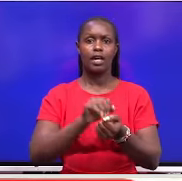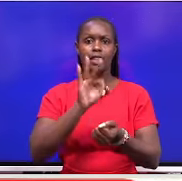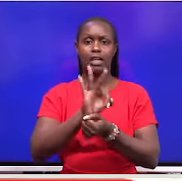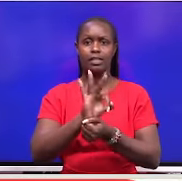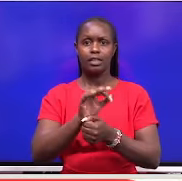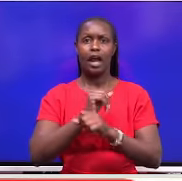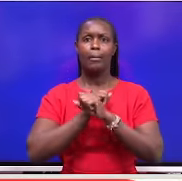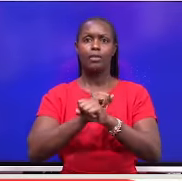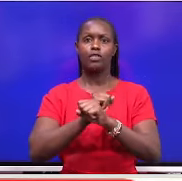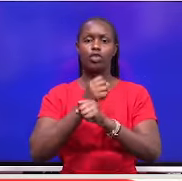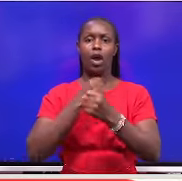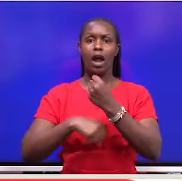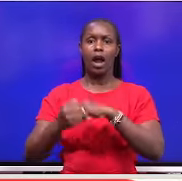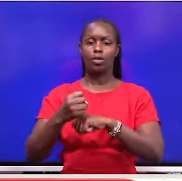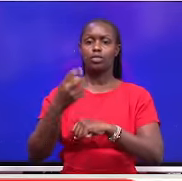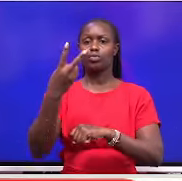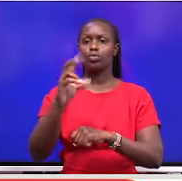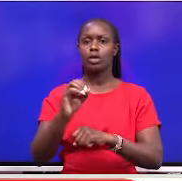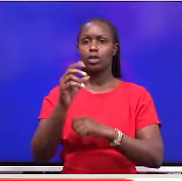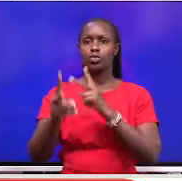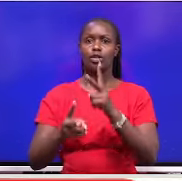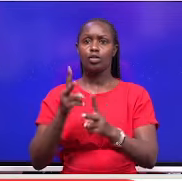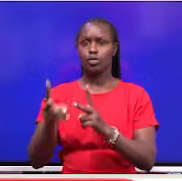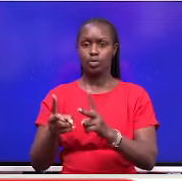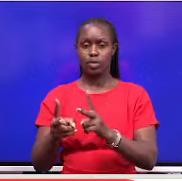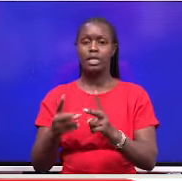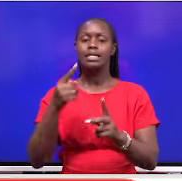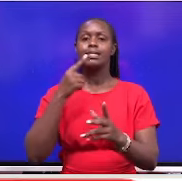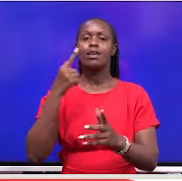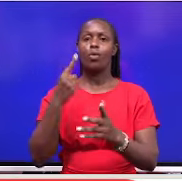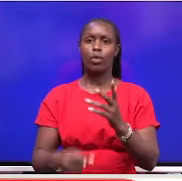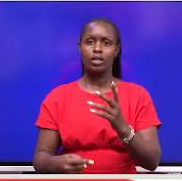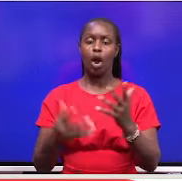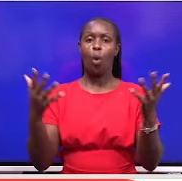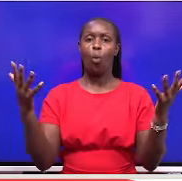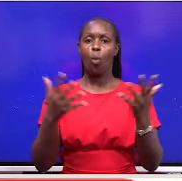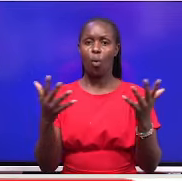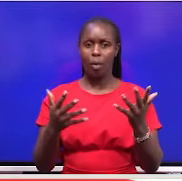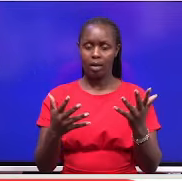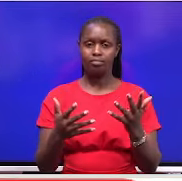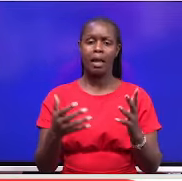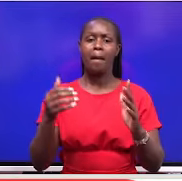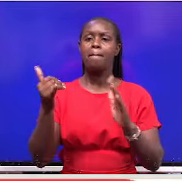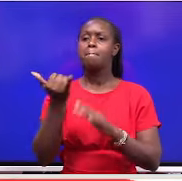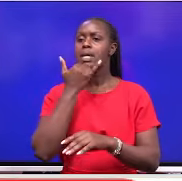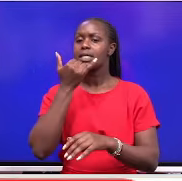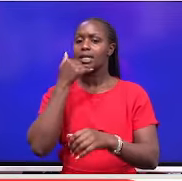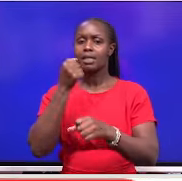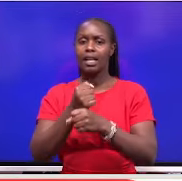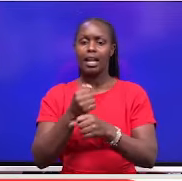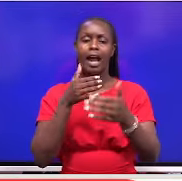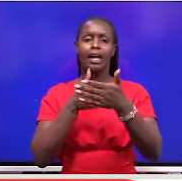of Torture Act of 2022 states categorically that where an allegation of torture is made in respect of a police